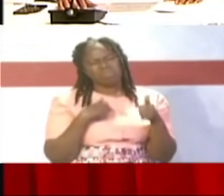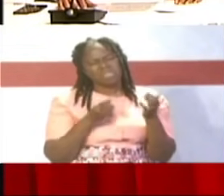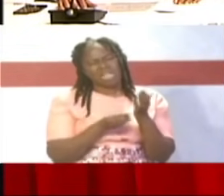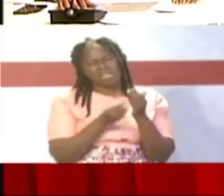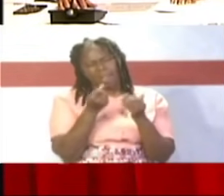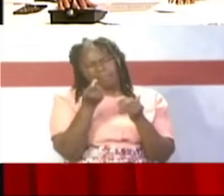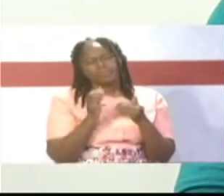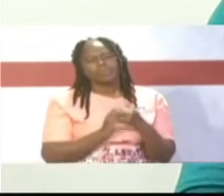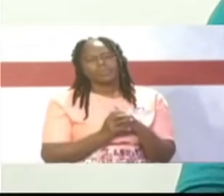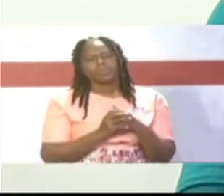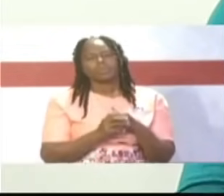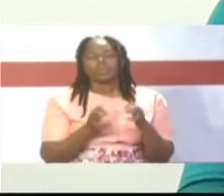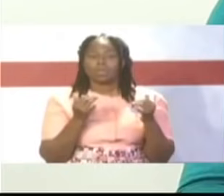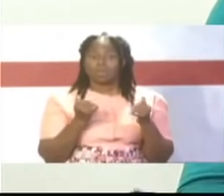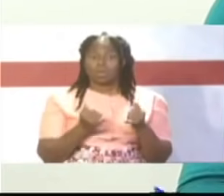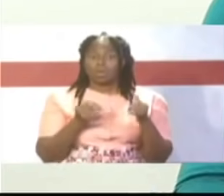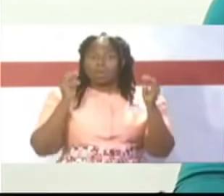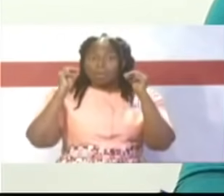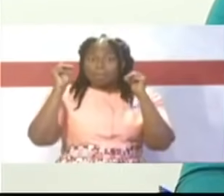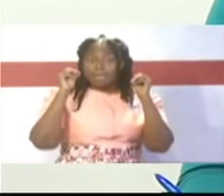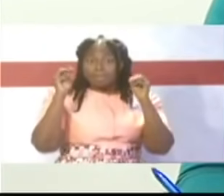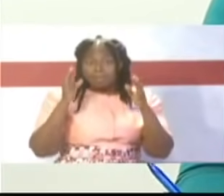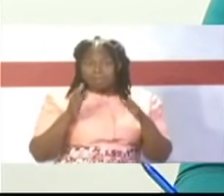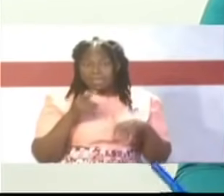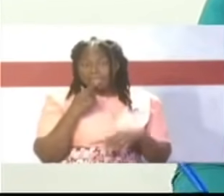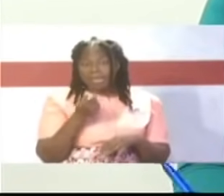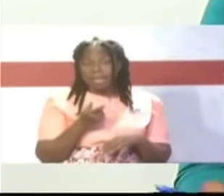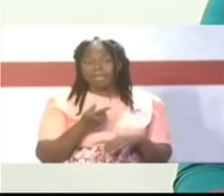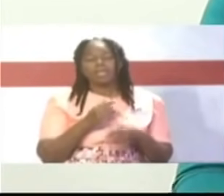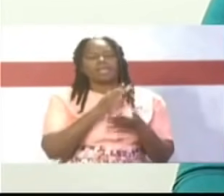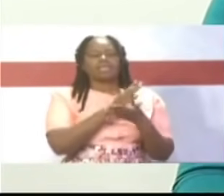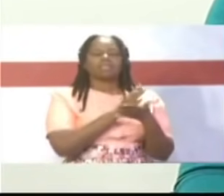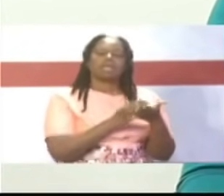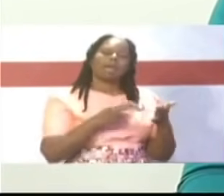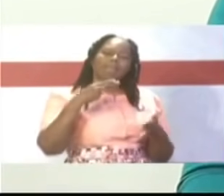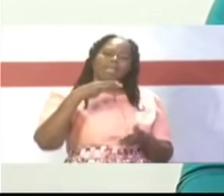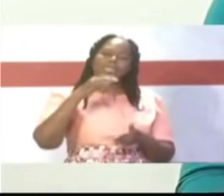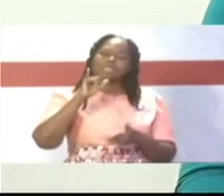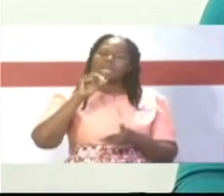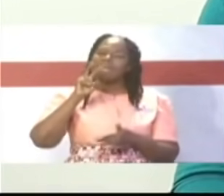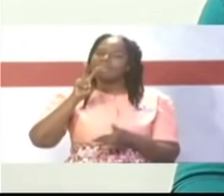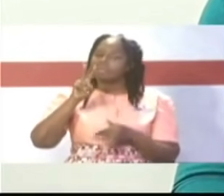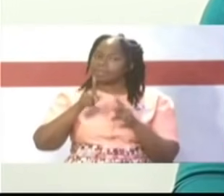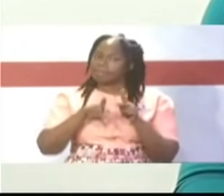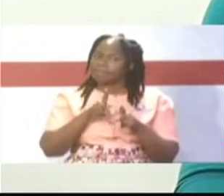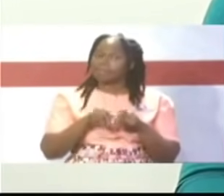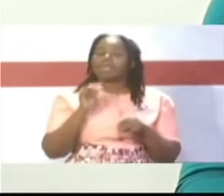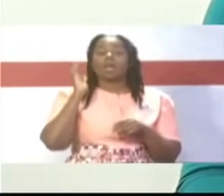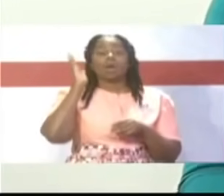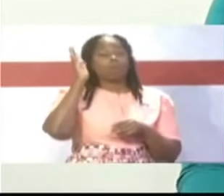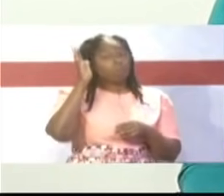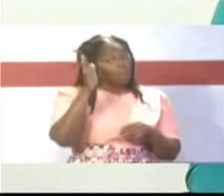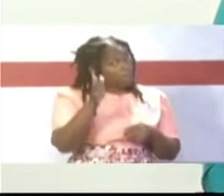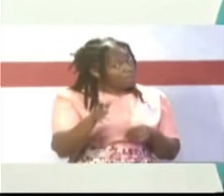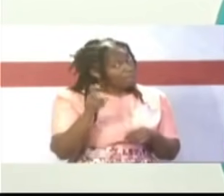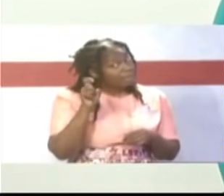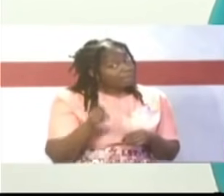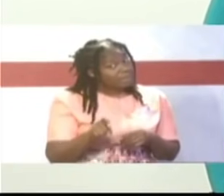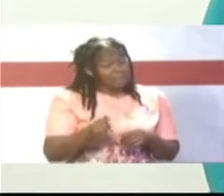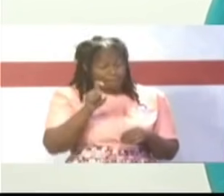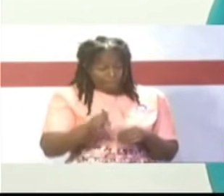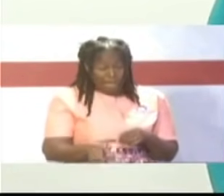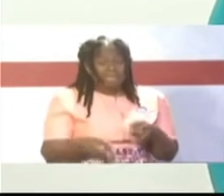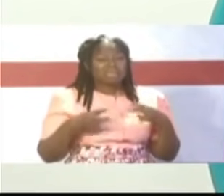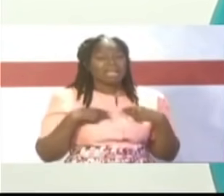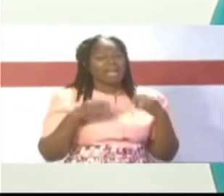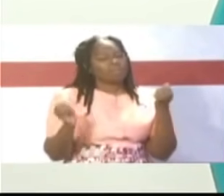highlighted that certain categories of HIV positive persons will need an additional primary dose of a COVID-19 vaccine.